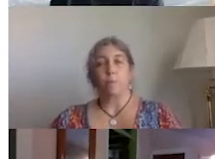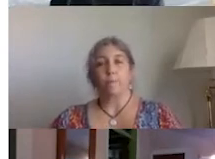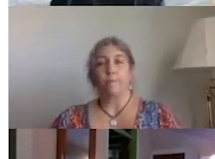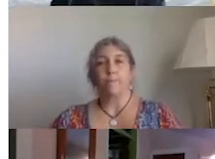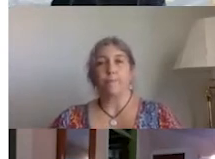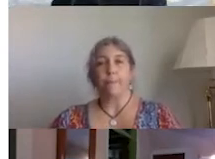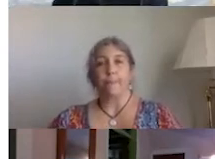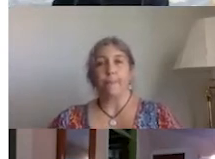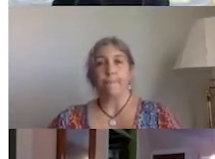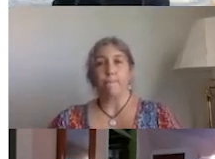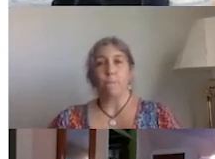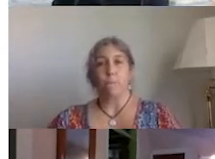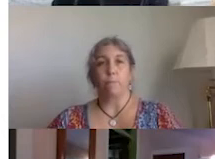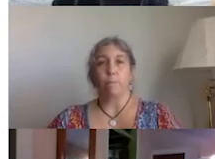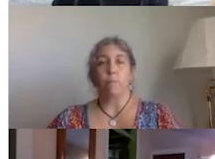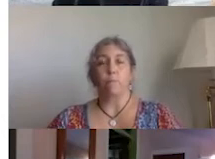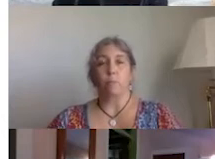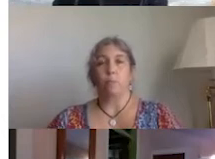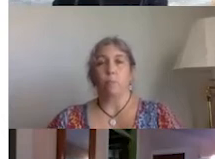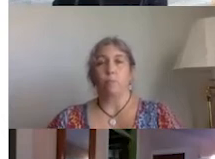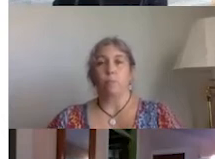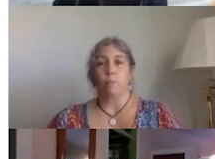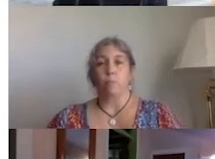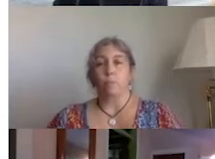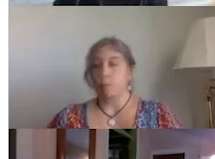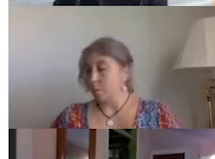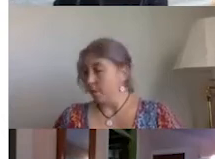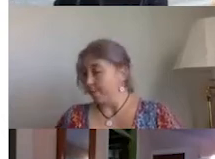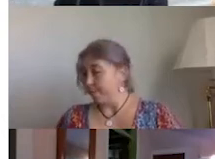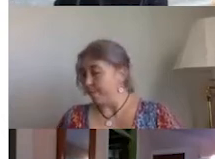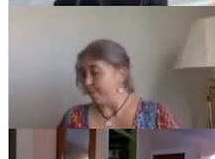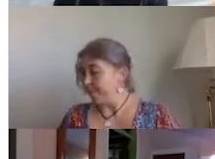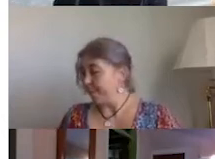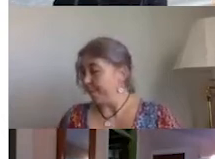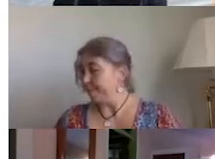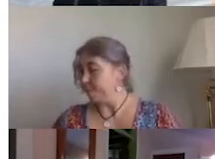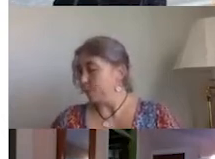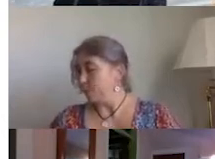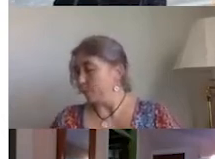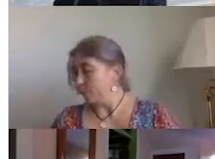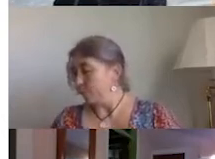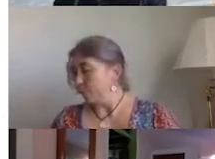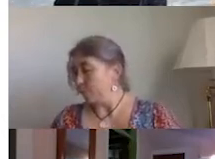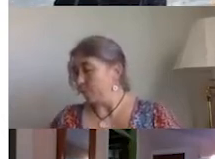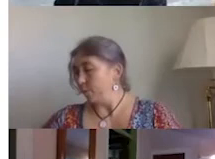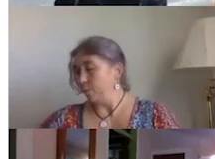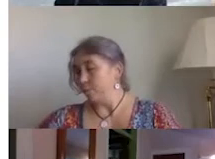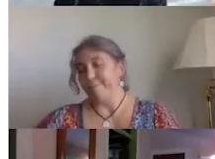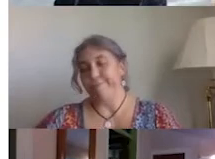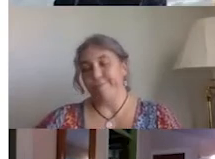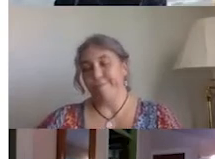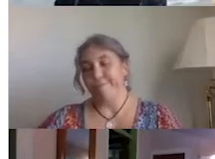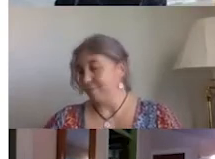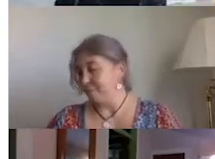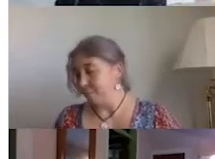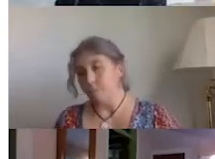wants us to be perfect, wants us to continually strive, wants us to just work, work, work, work, work, and